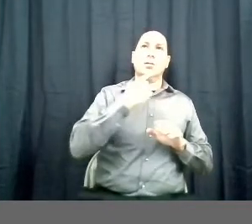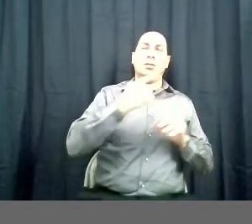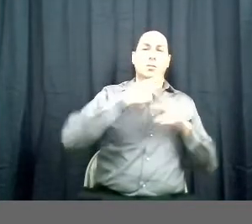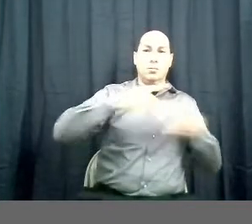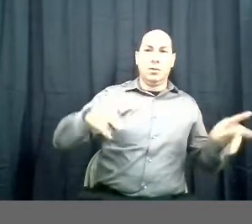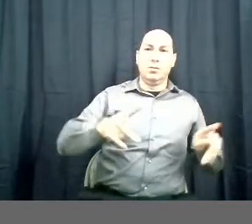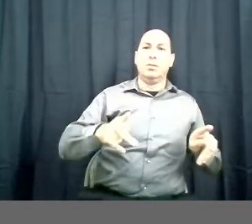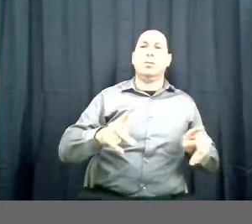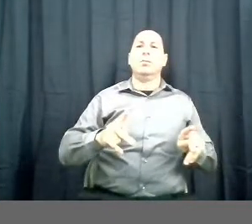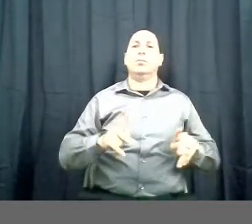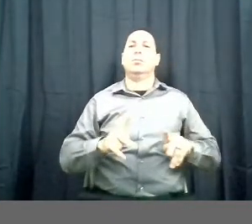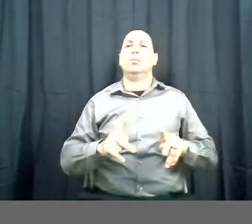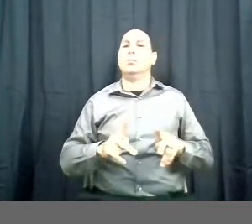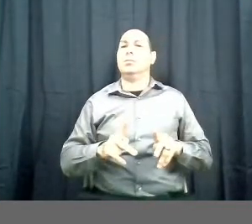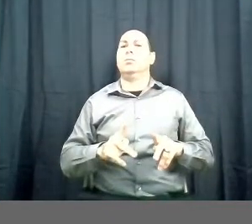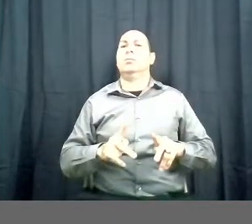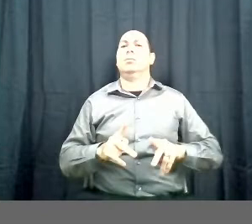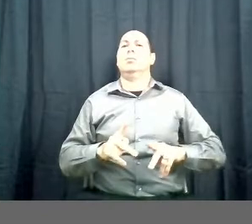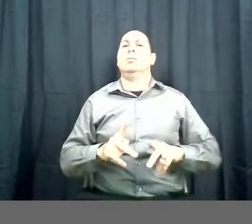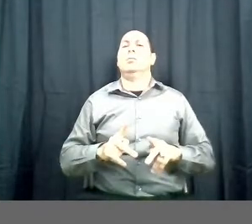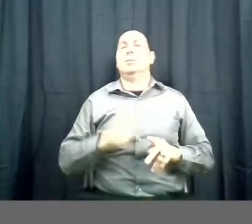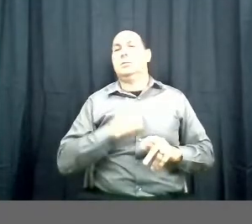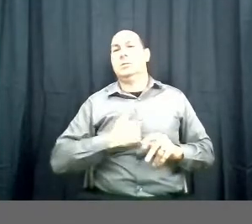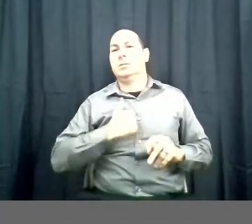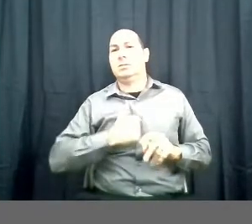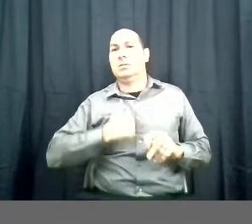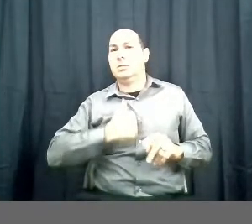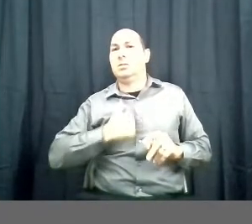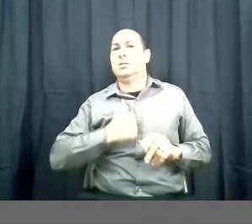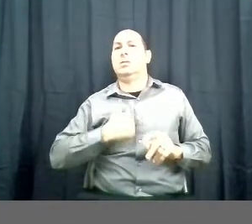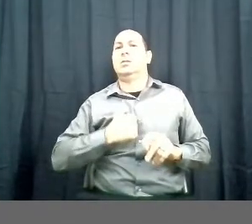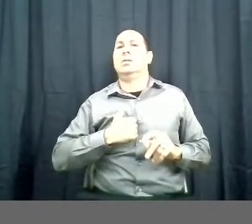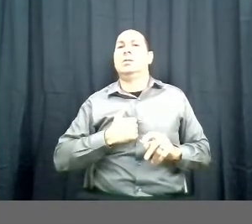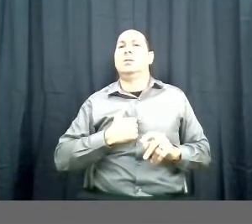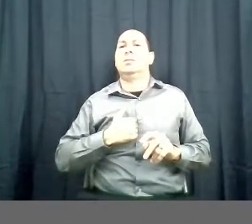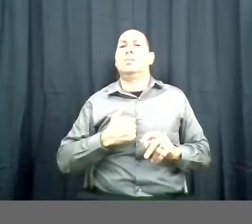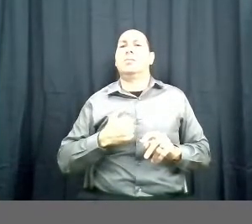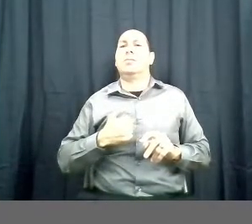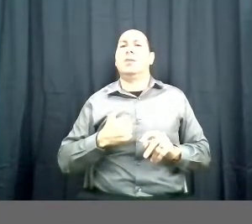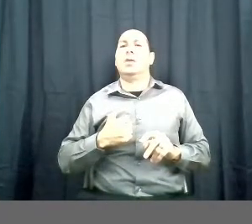a motion to adjust certainly can be entertained.